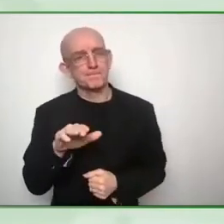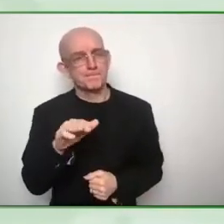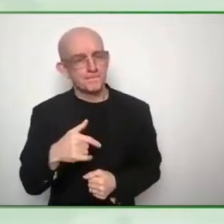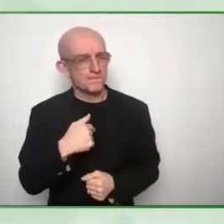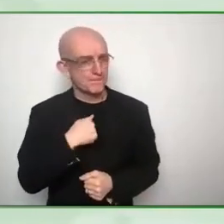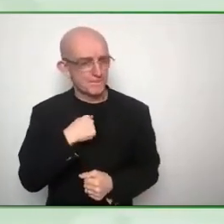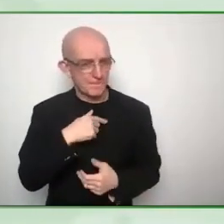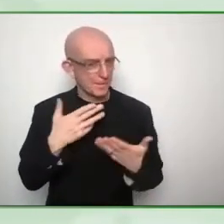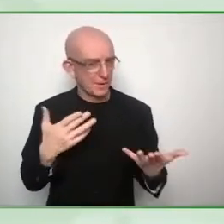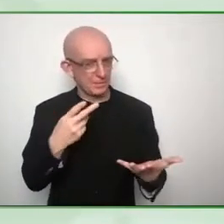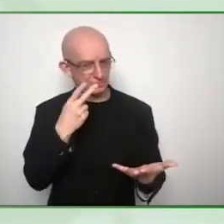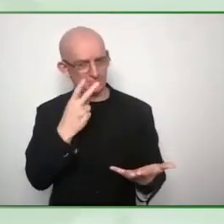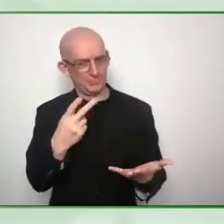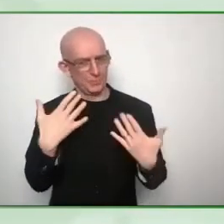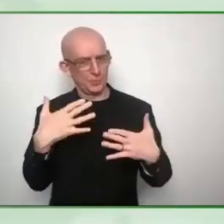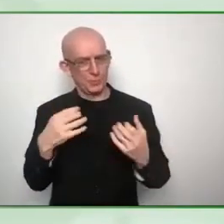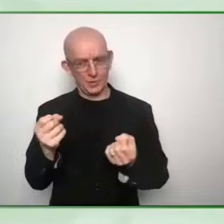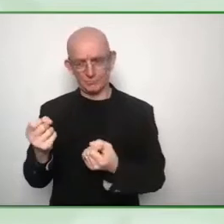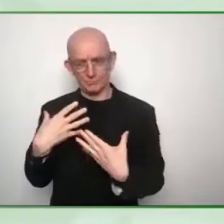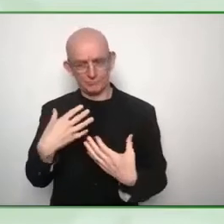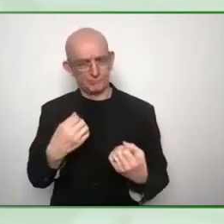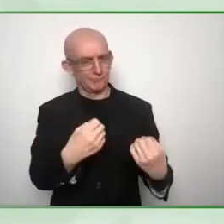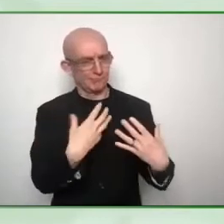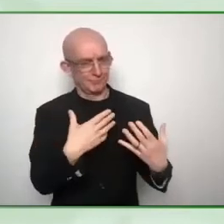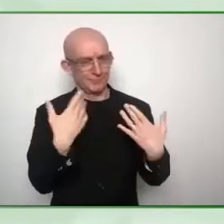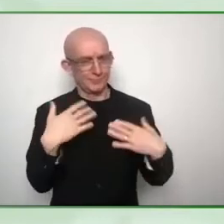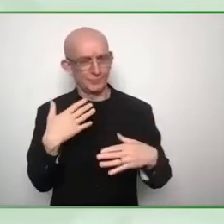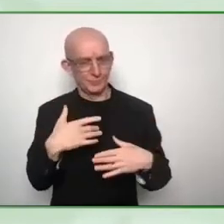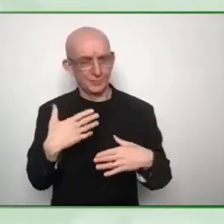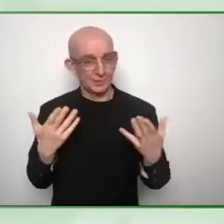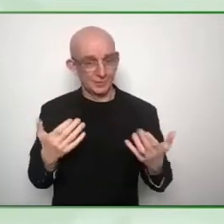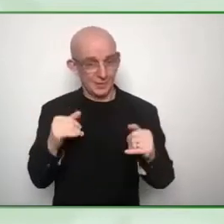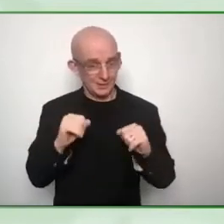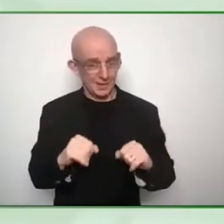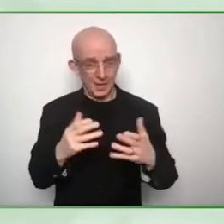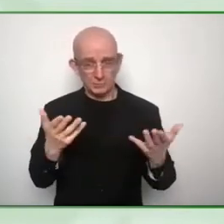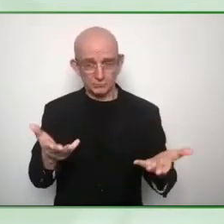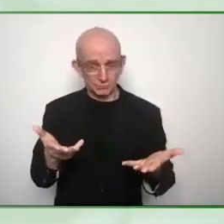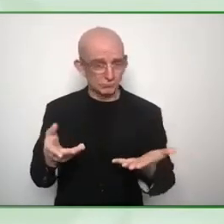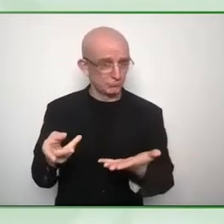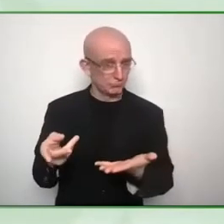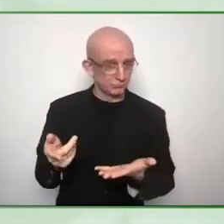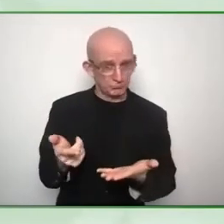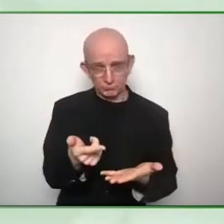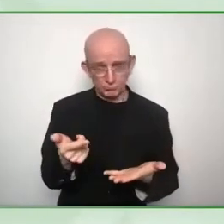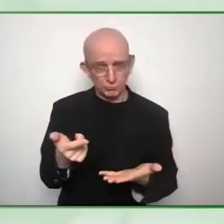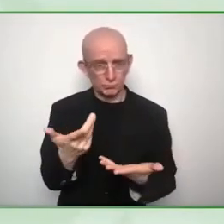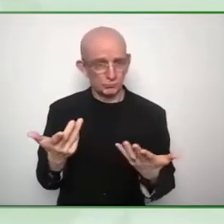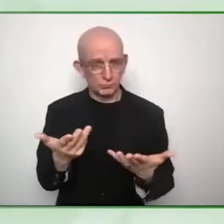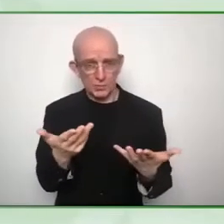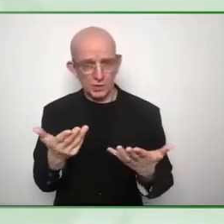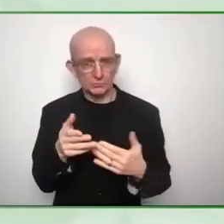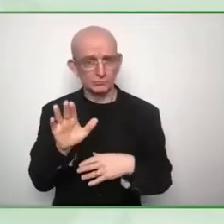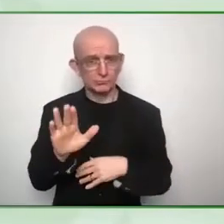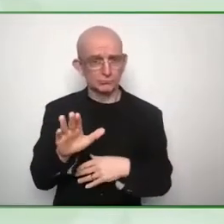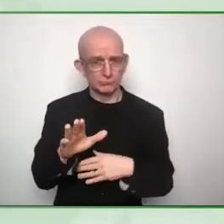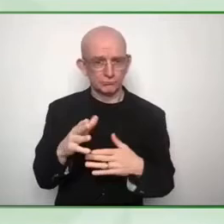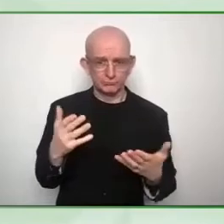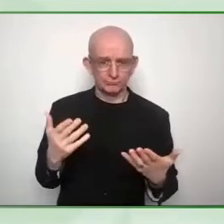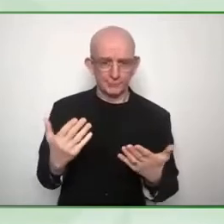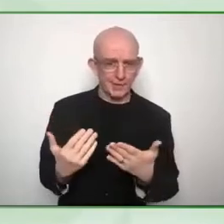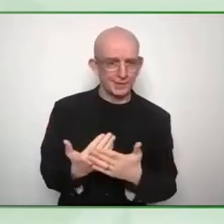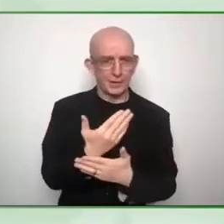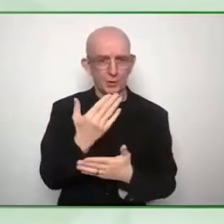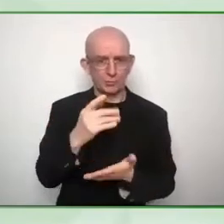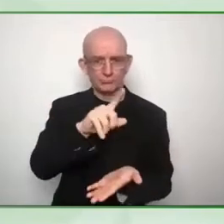new Center on International Disability and Advocacy and Diplomacy? Right. So I'll start, Ames. Is that okay?